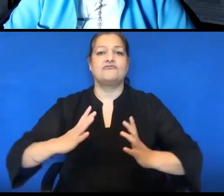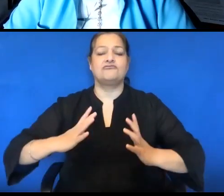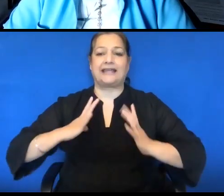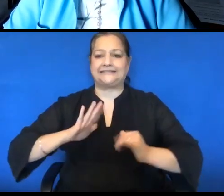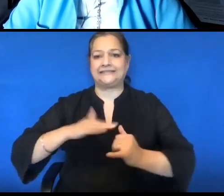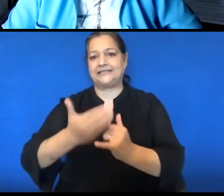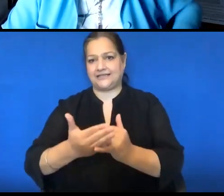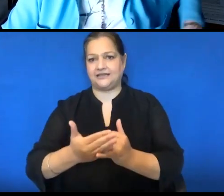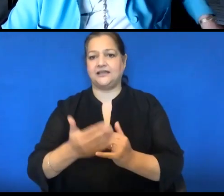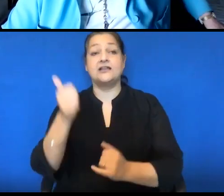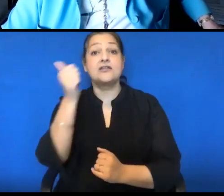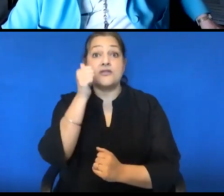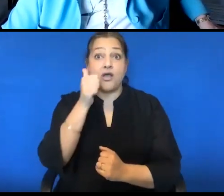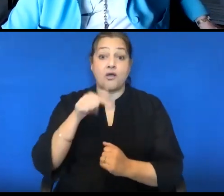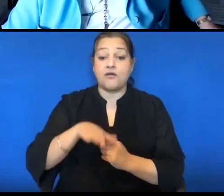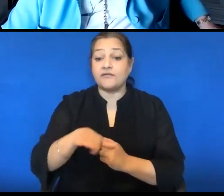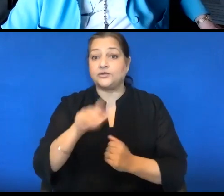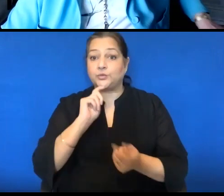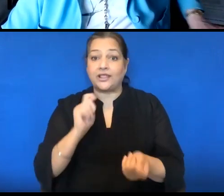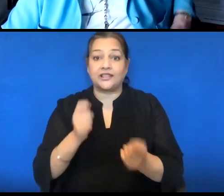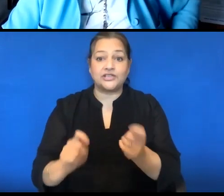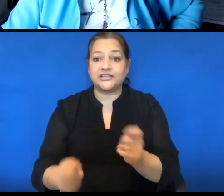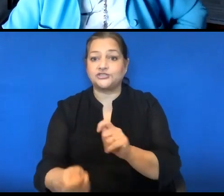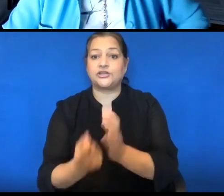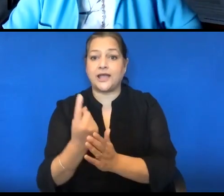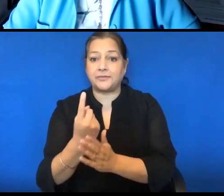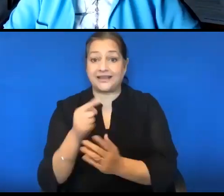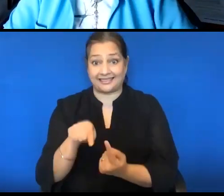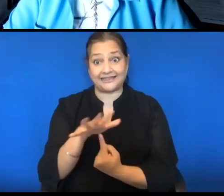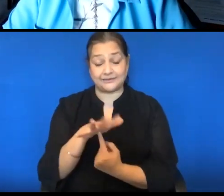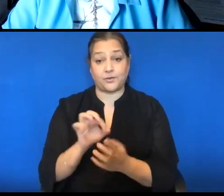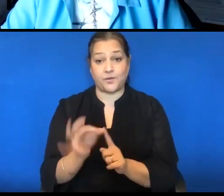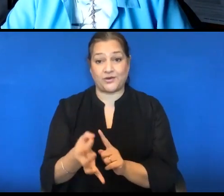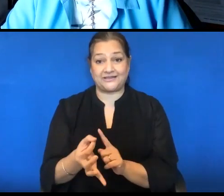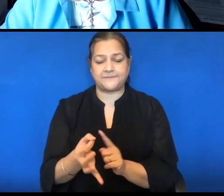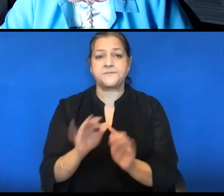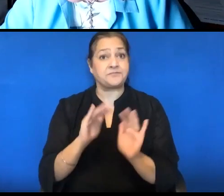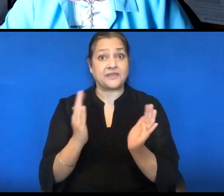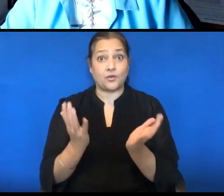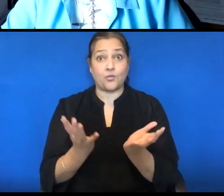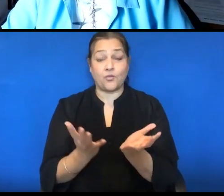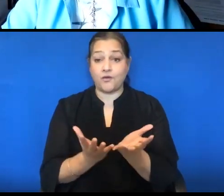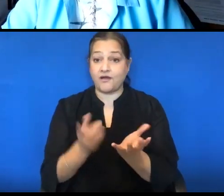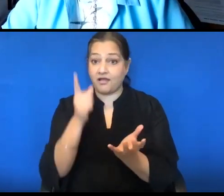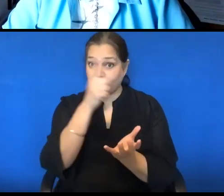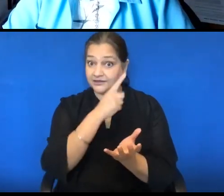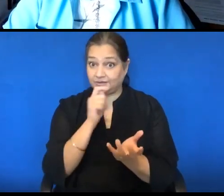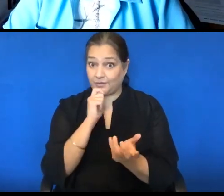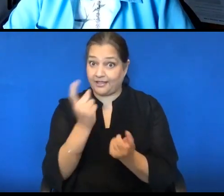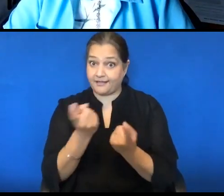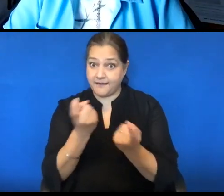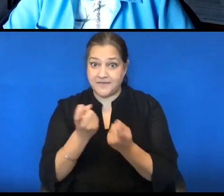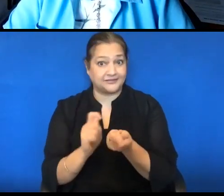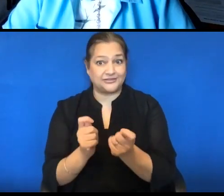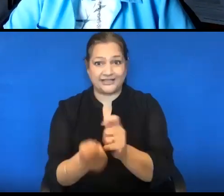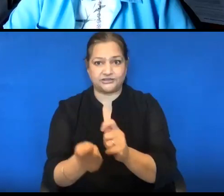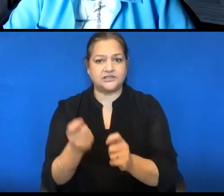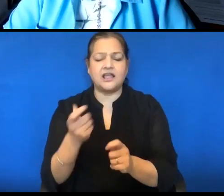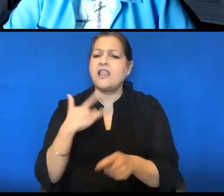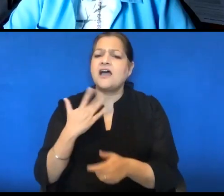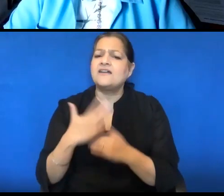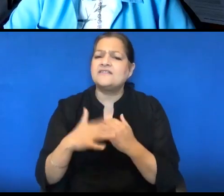all the changes that are coming, and this is the critical bit, all the changes that are coming in the world, and what the life is rarely simple anyway, that